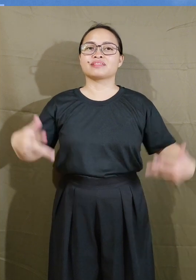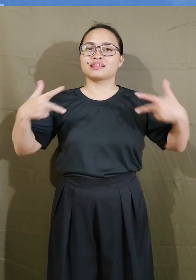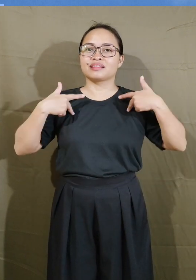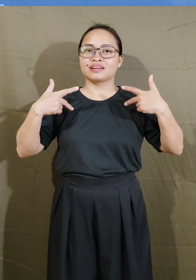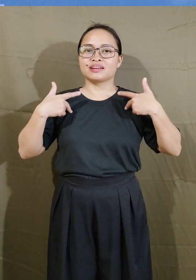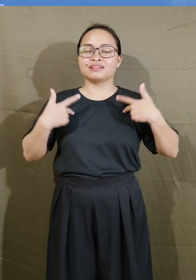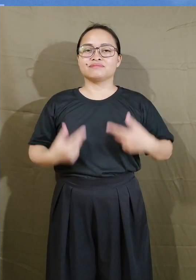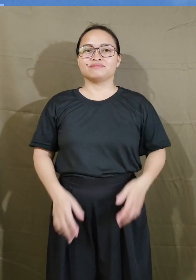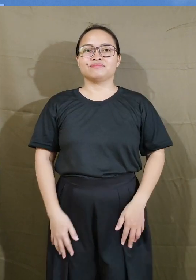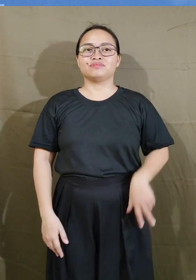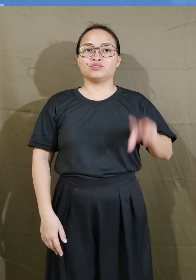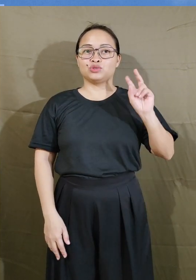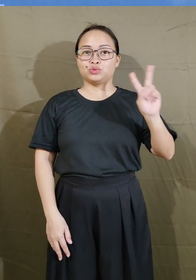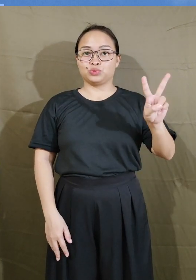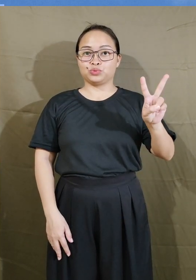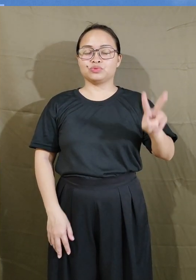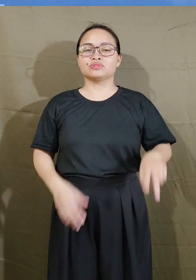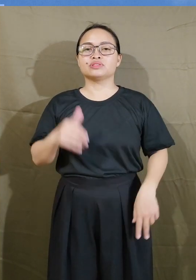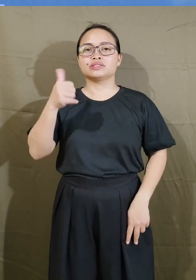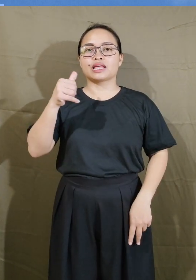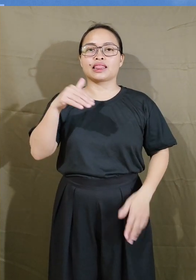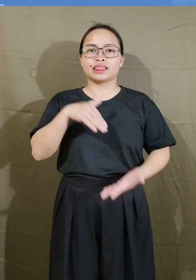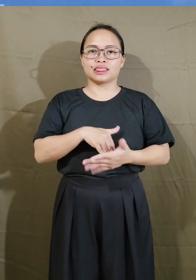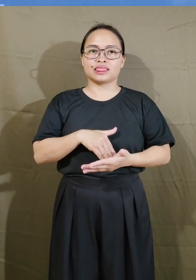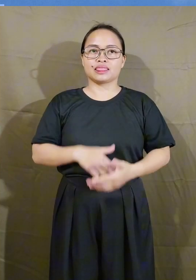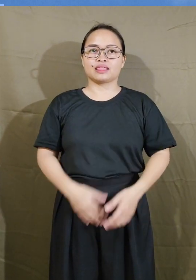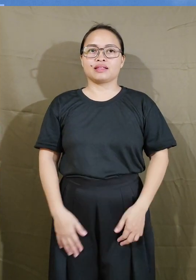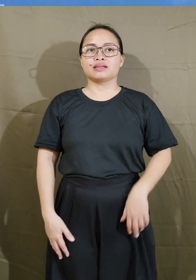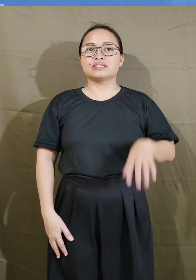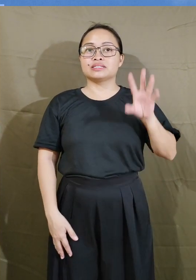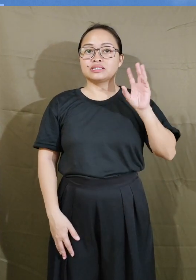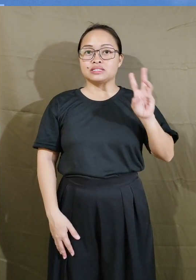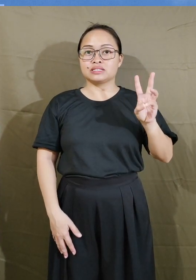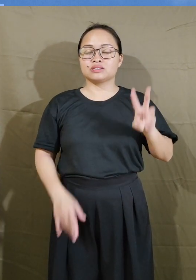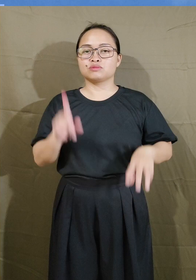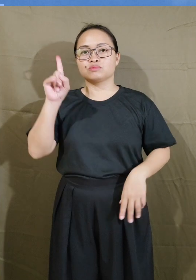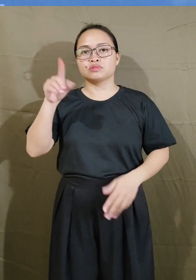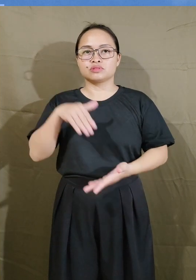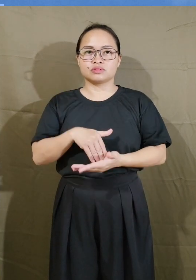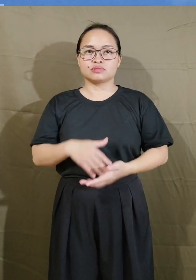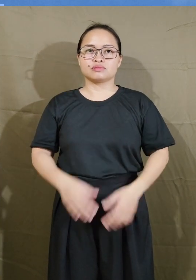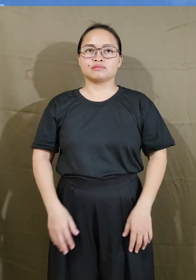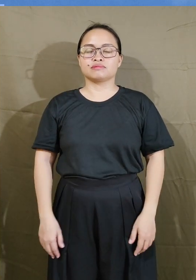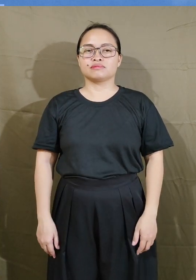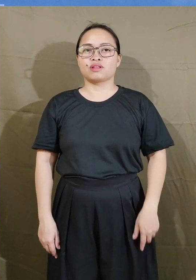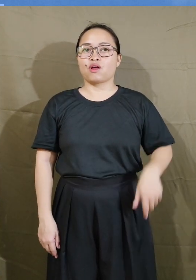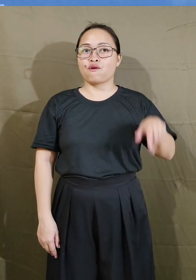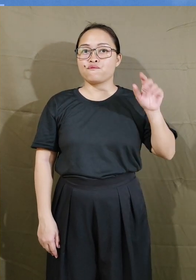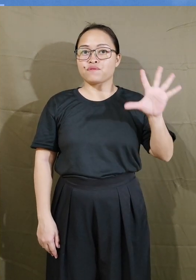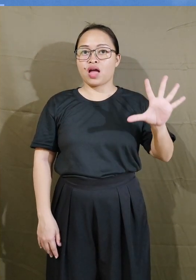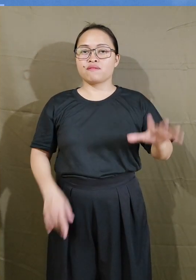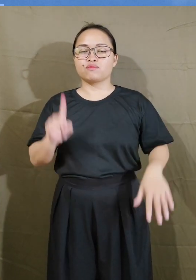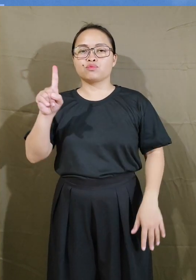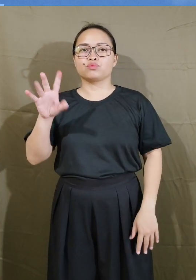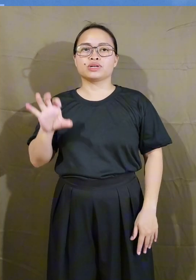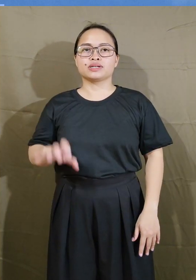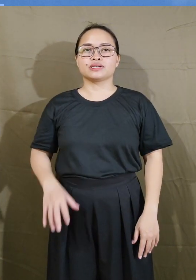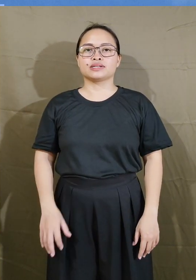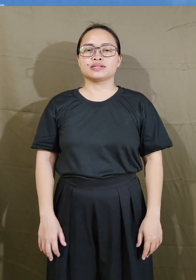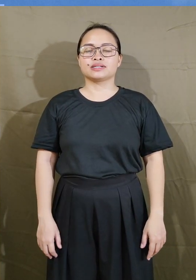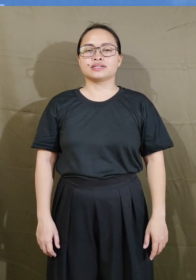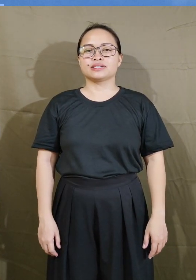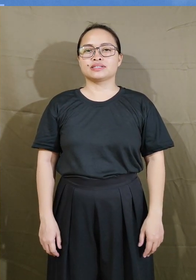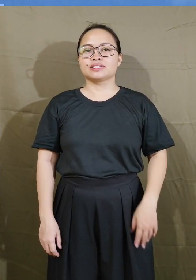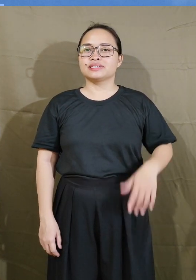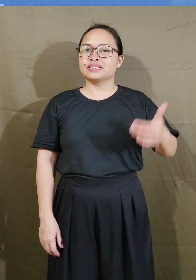26,561 has 2 10,000s, 6 1,000s, 5